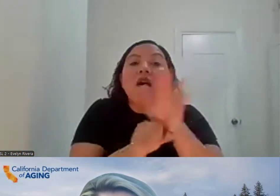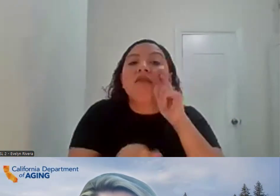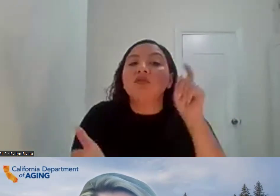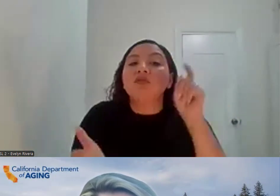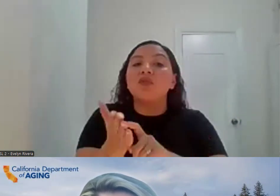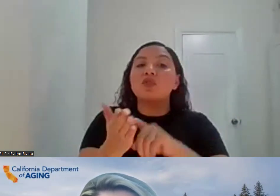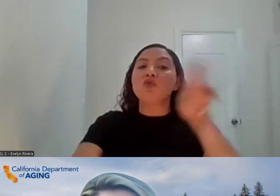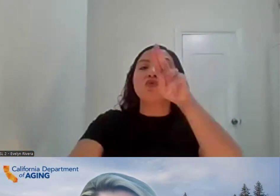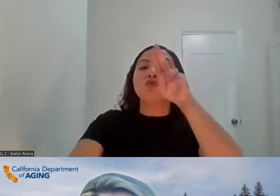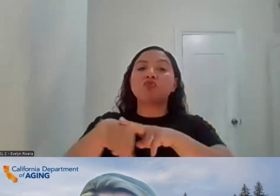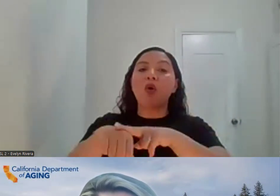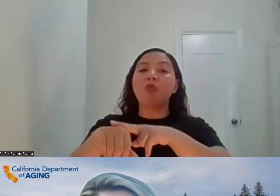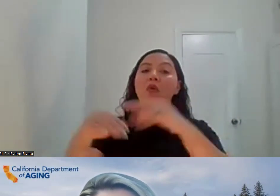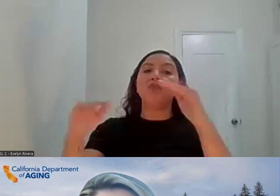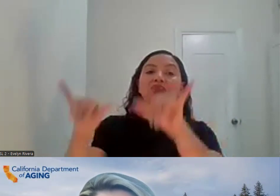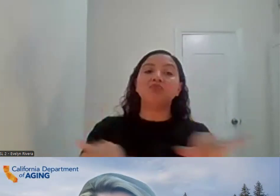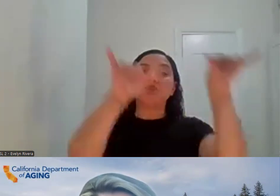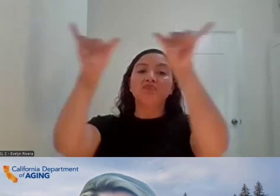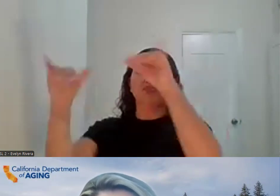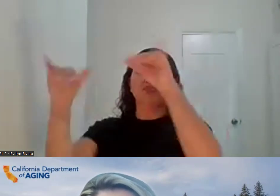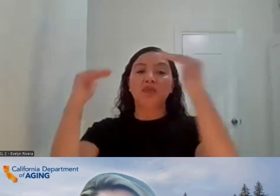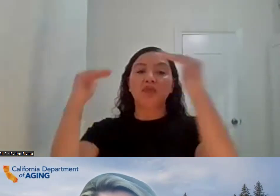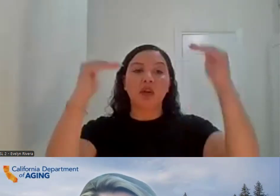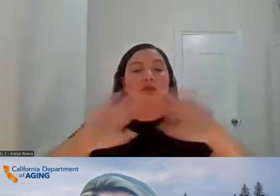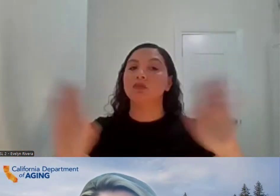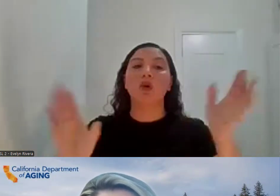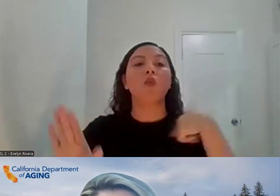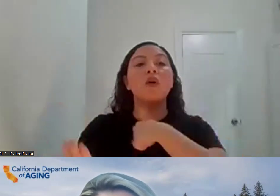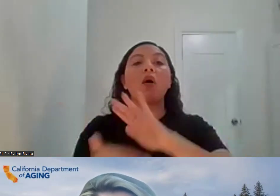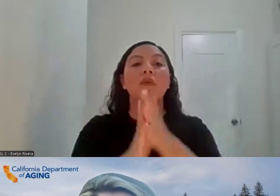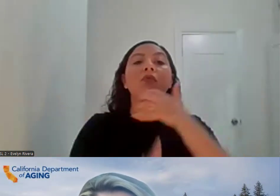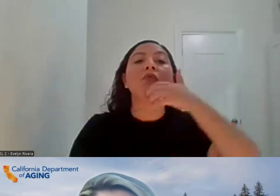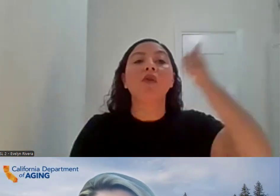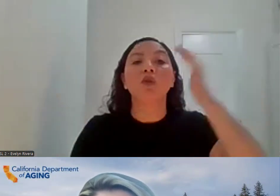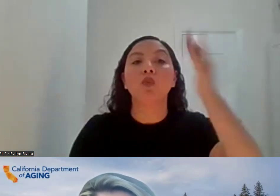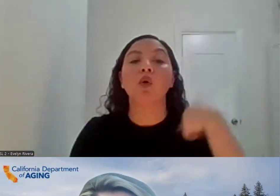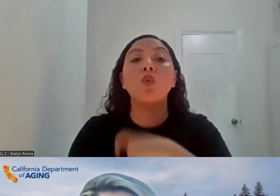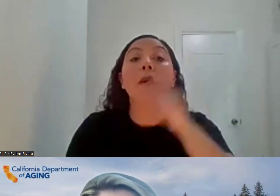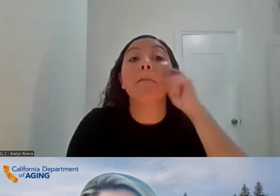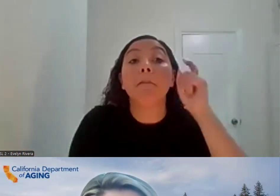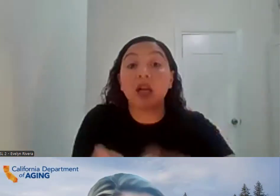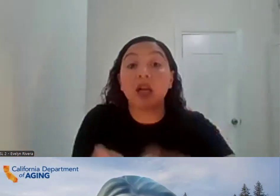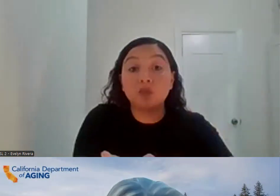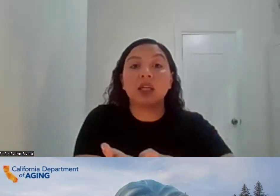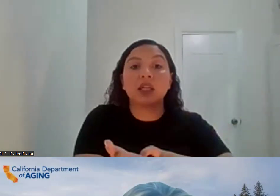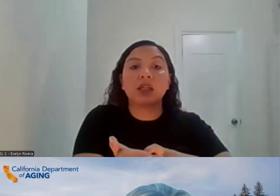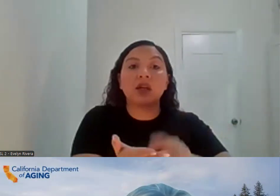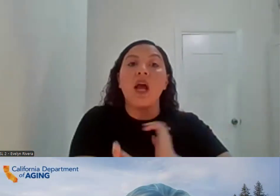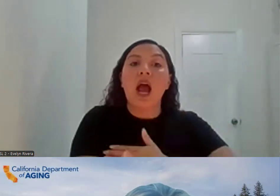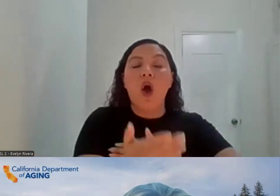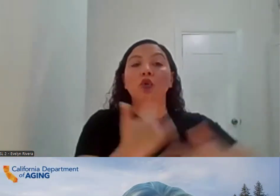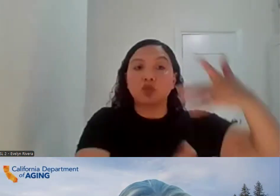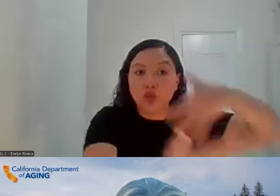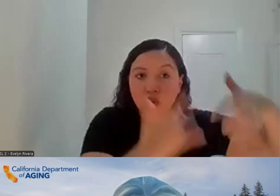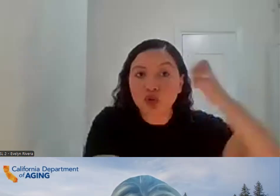how everyone is going to age. We need to be looking at, of course, the socioeconomic background. We need to be looking at their